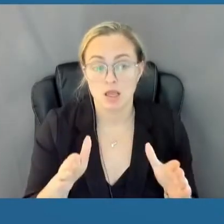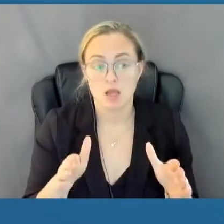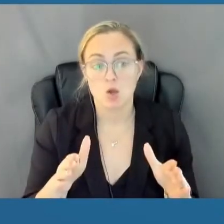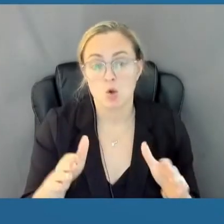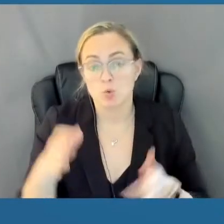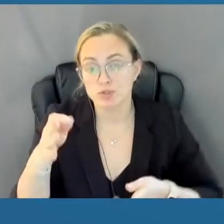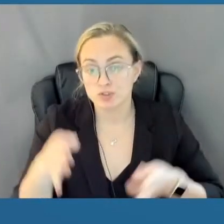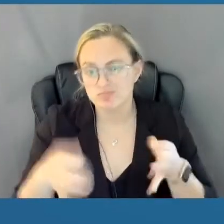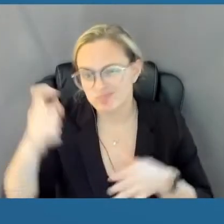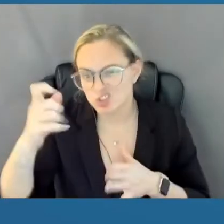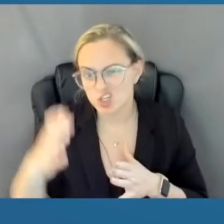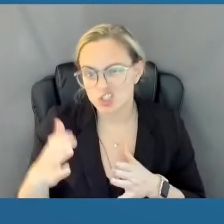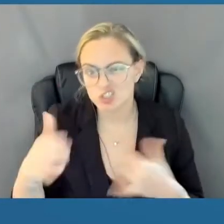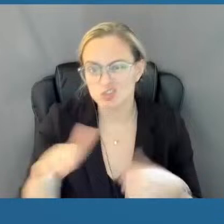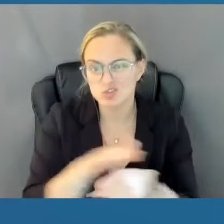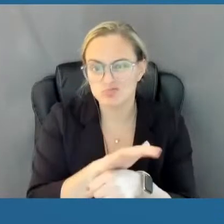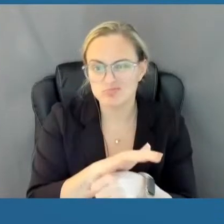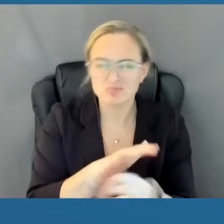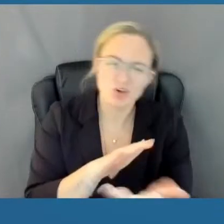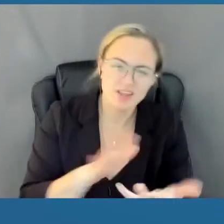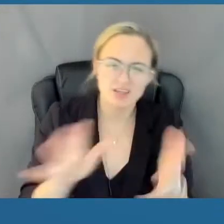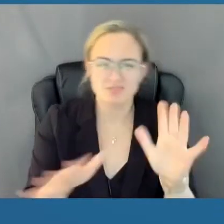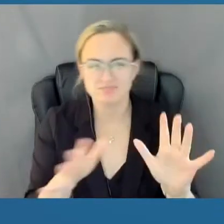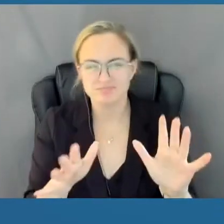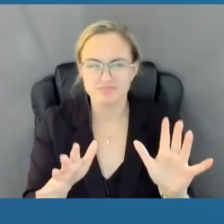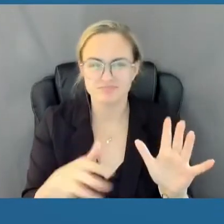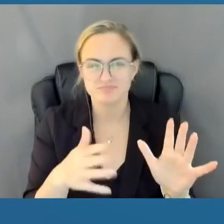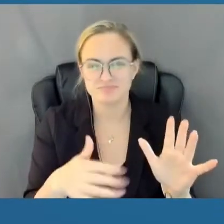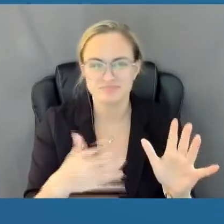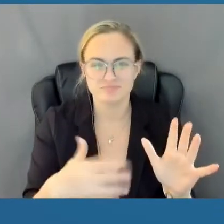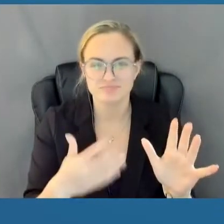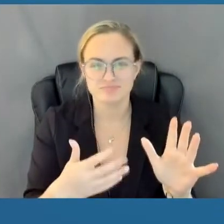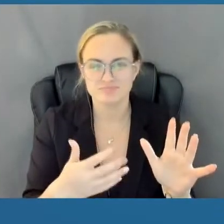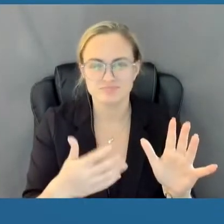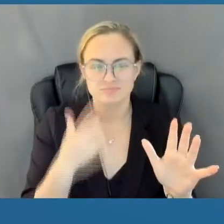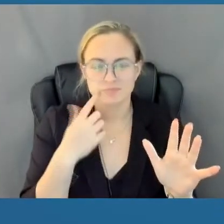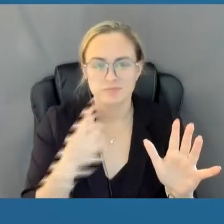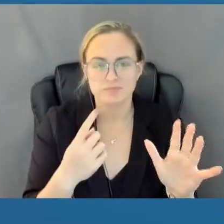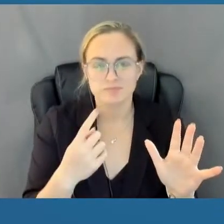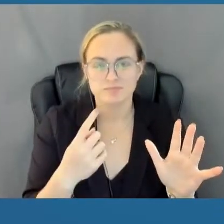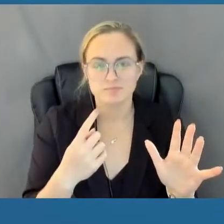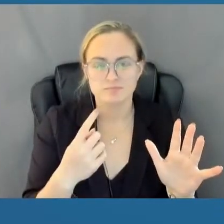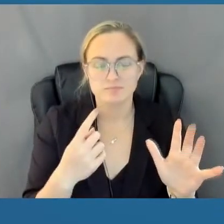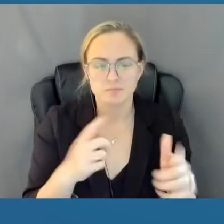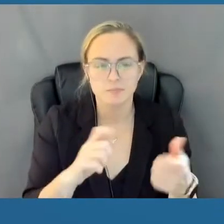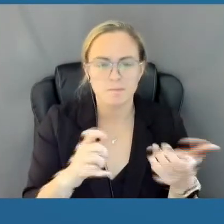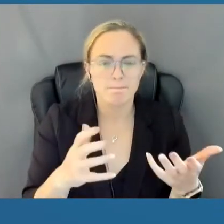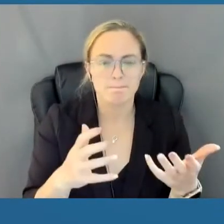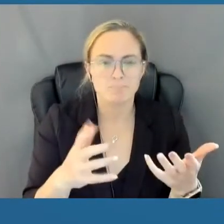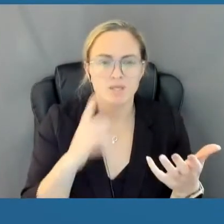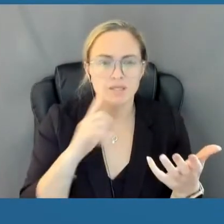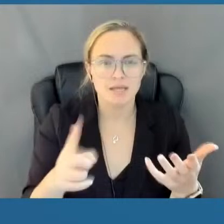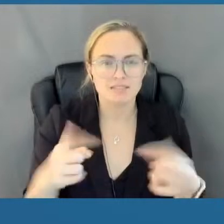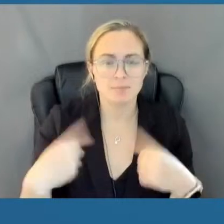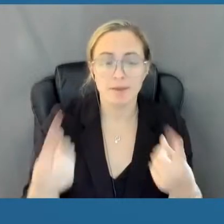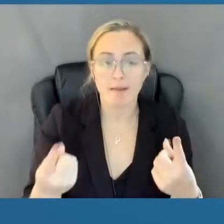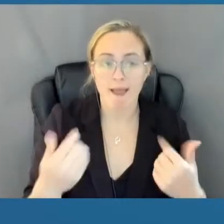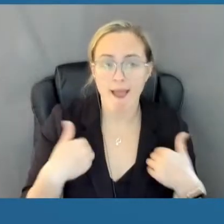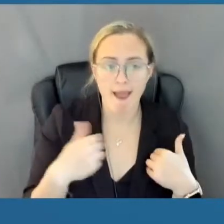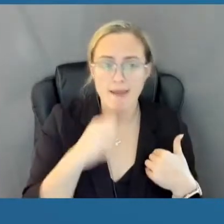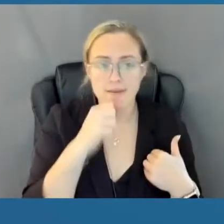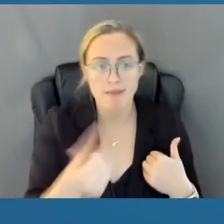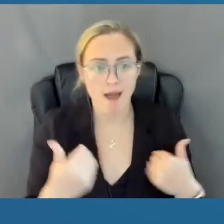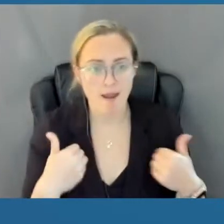to conduct a holistic assessment of the discovery that has been had and not had, rather